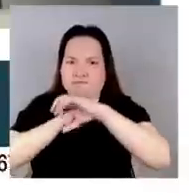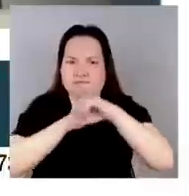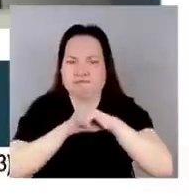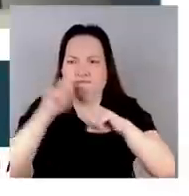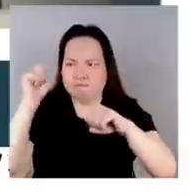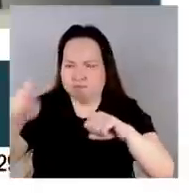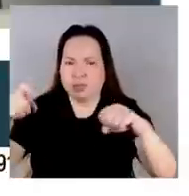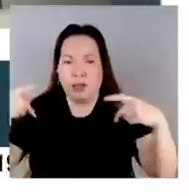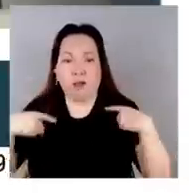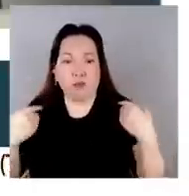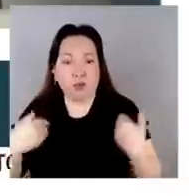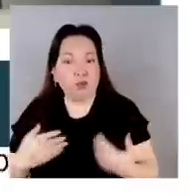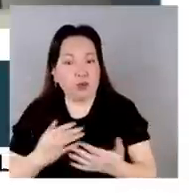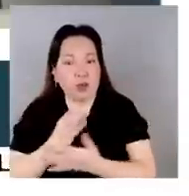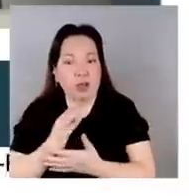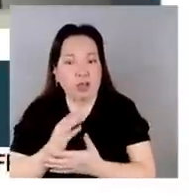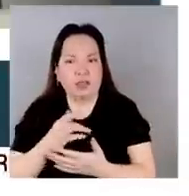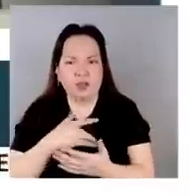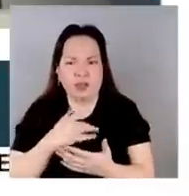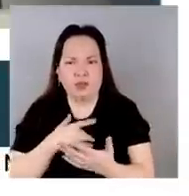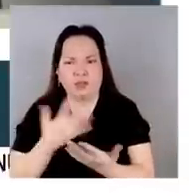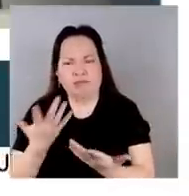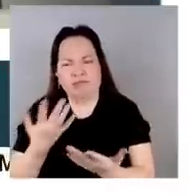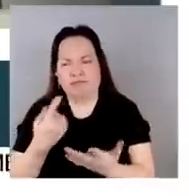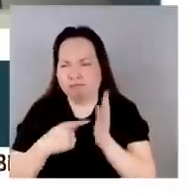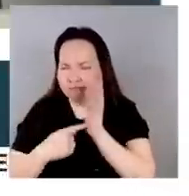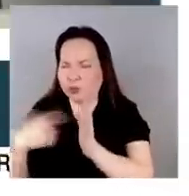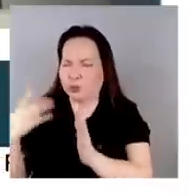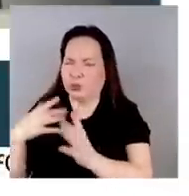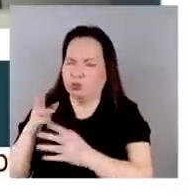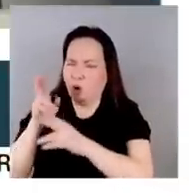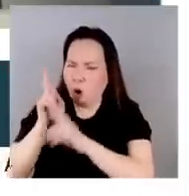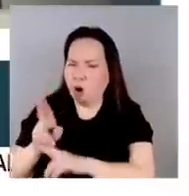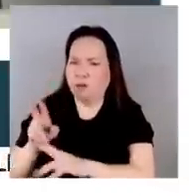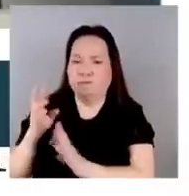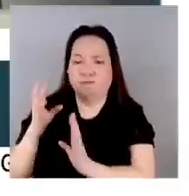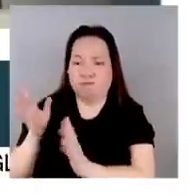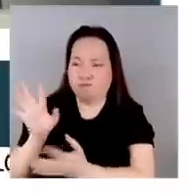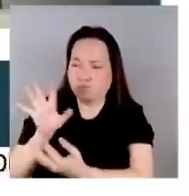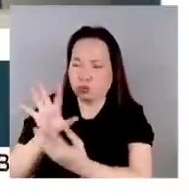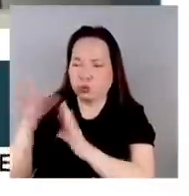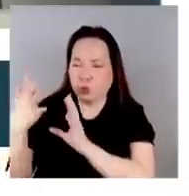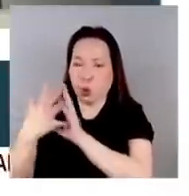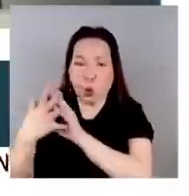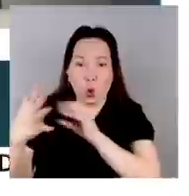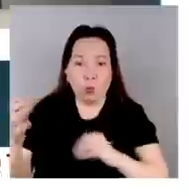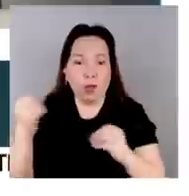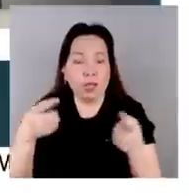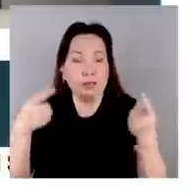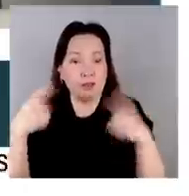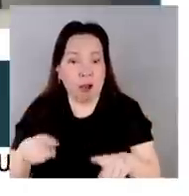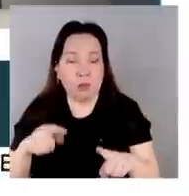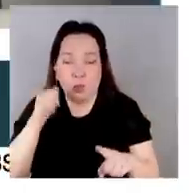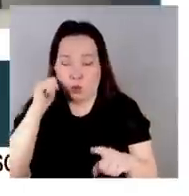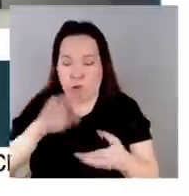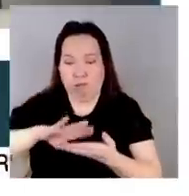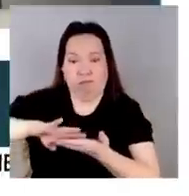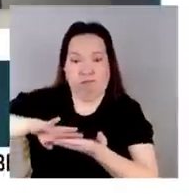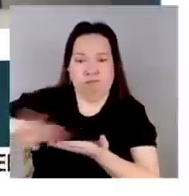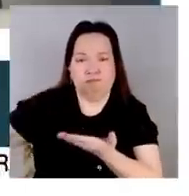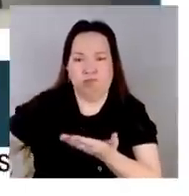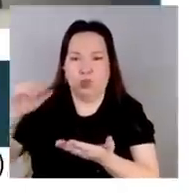rights. And, you know, I think we should all take an example for that. And that, you know, wherever women's rights are being marginalized, wherever women are